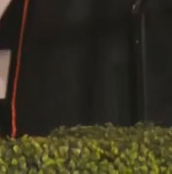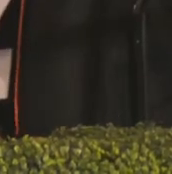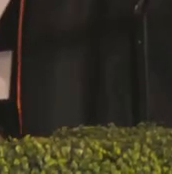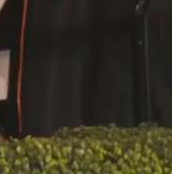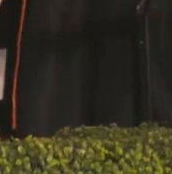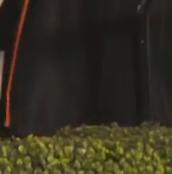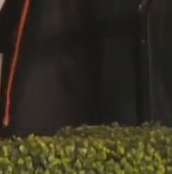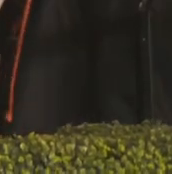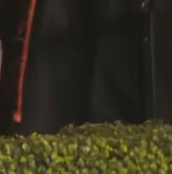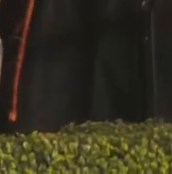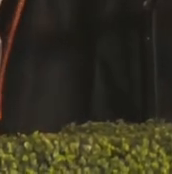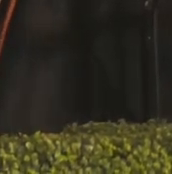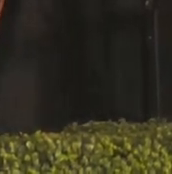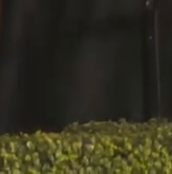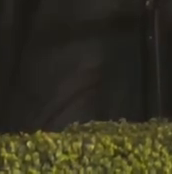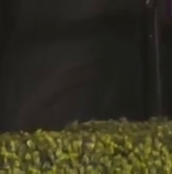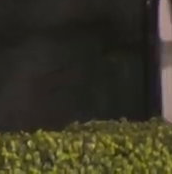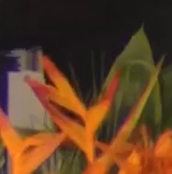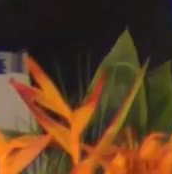Everardo Nieves.